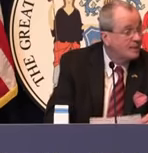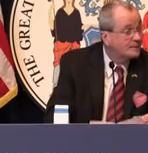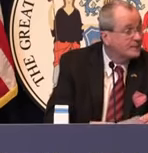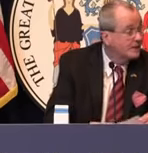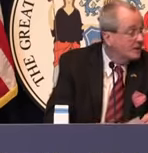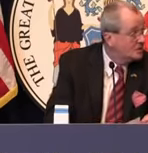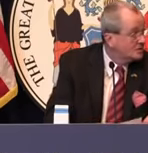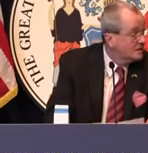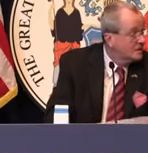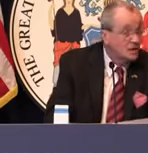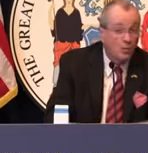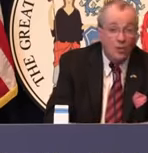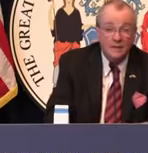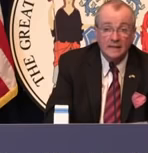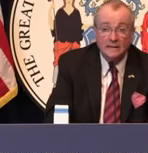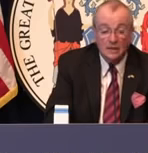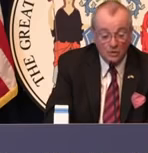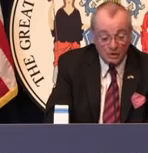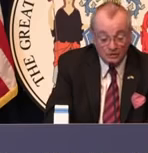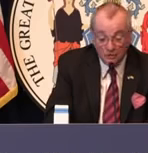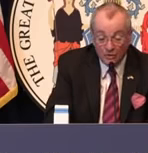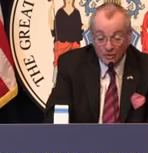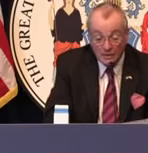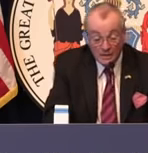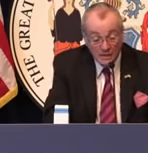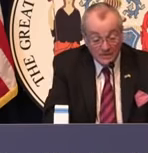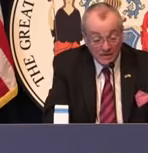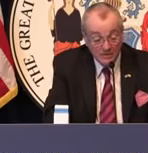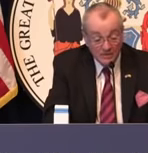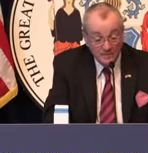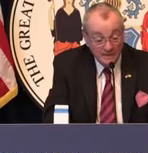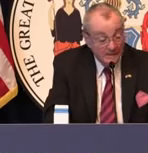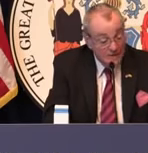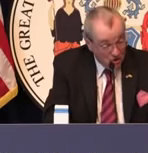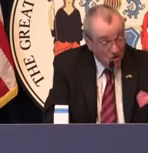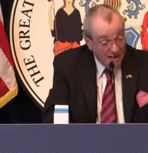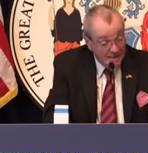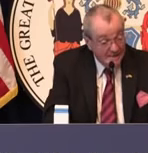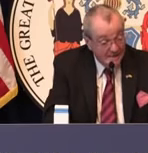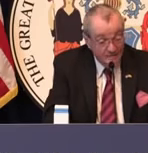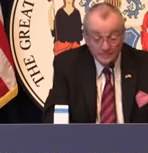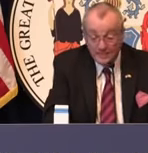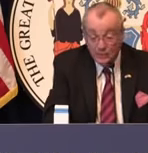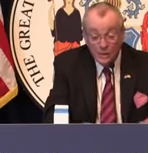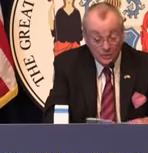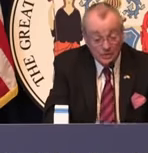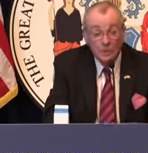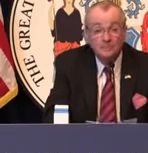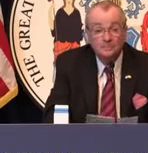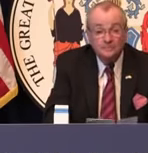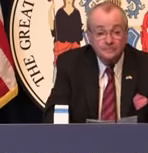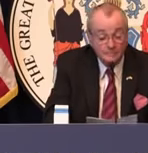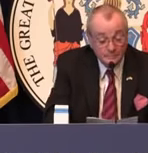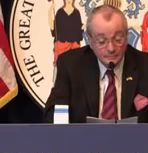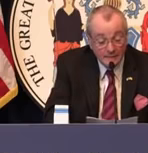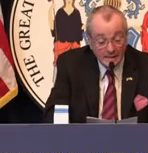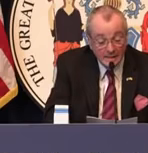single point of entry coordinated across all of government. It's a good idea, and we will do